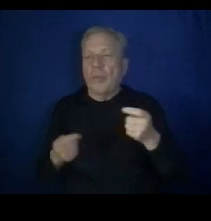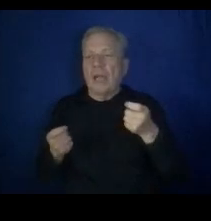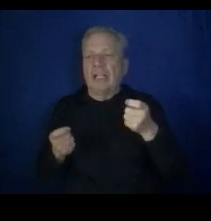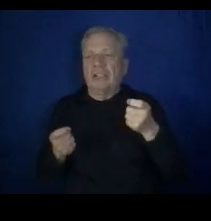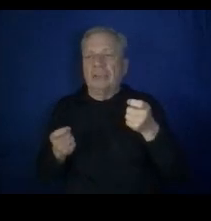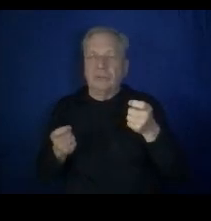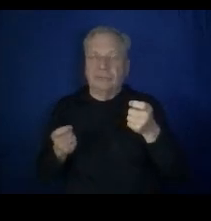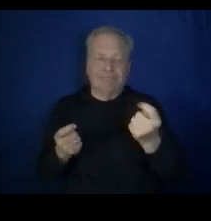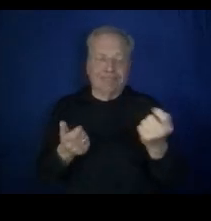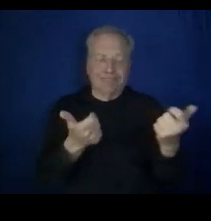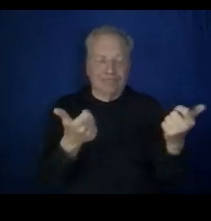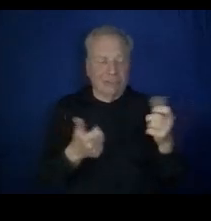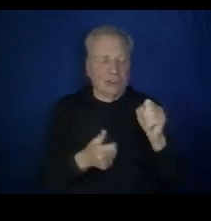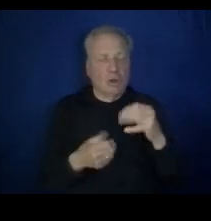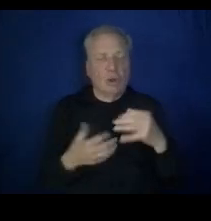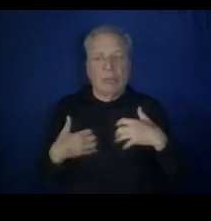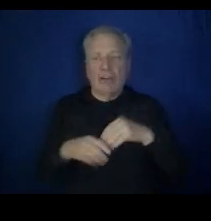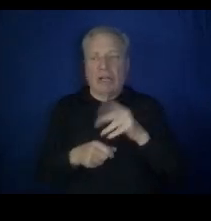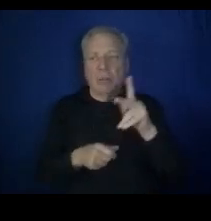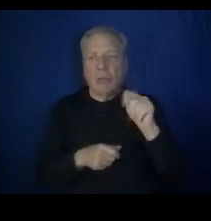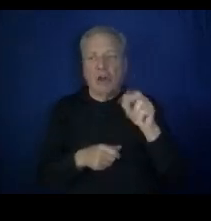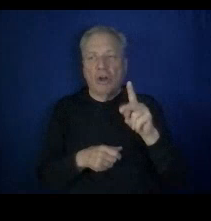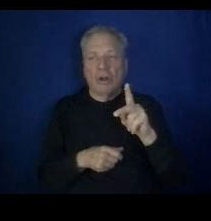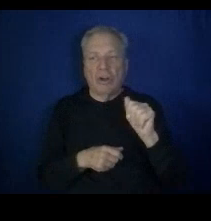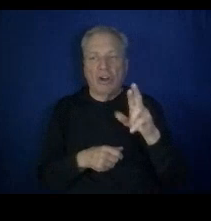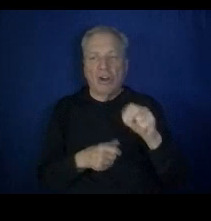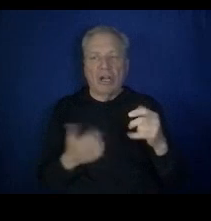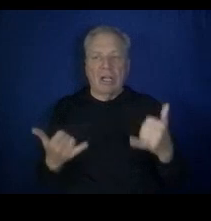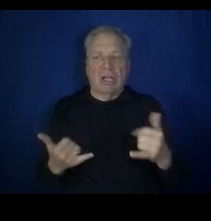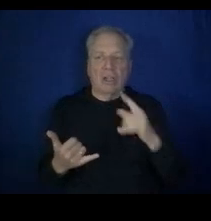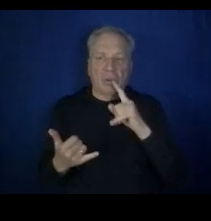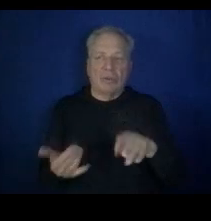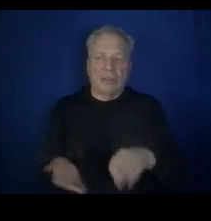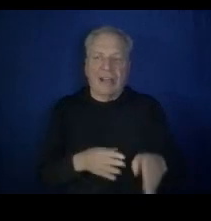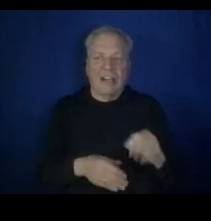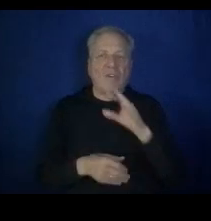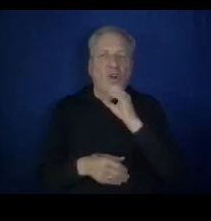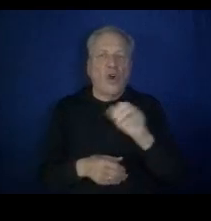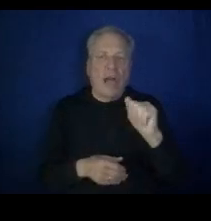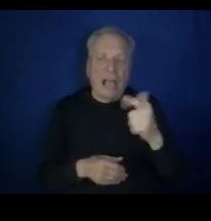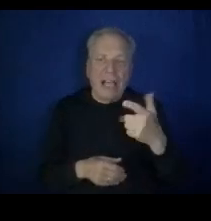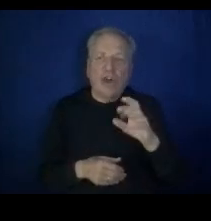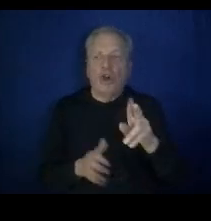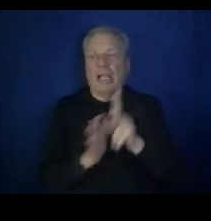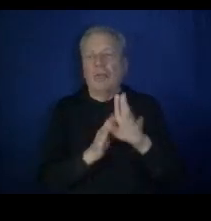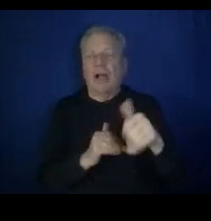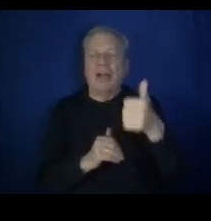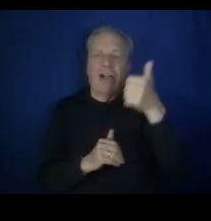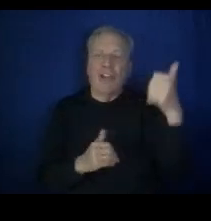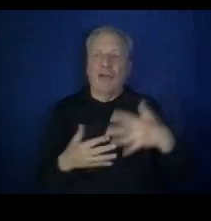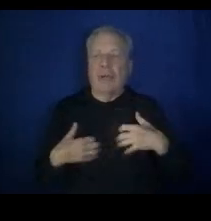But again, bears in the park now are primarily dying of old age or being killed by other bears or wolves.